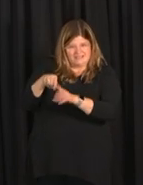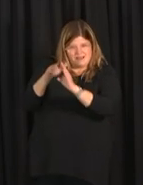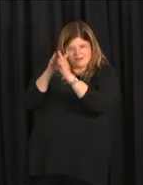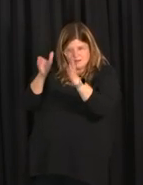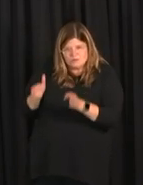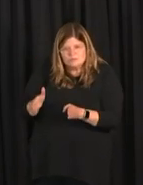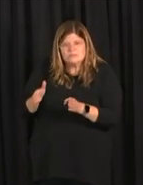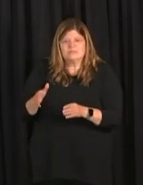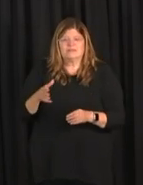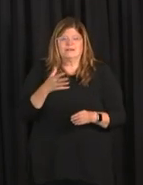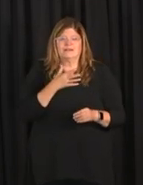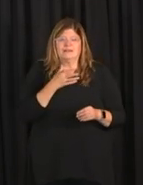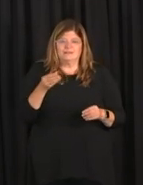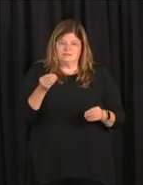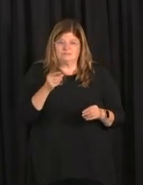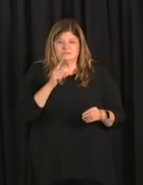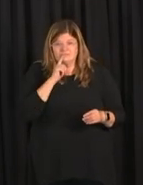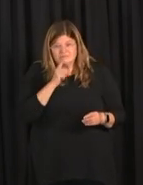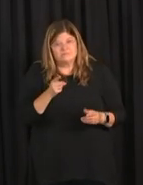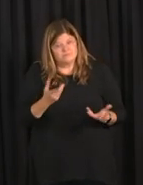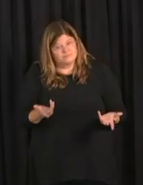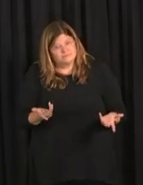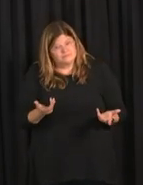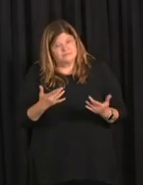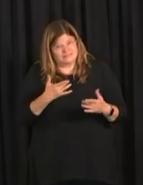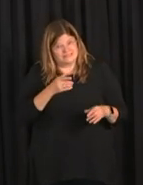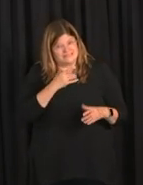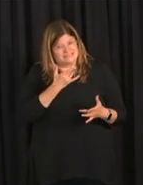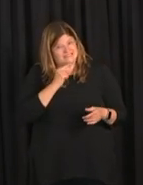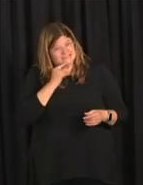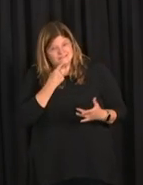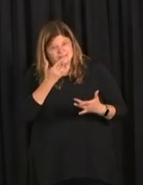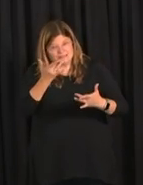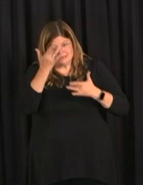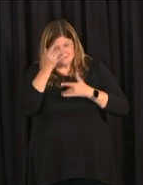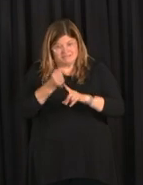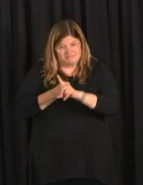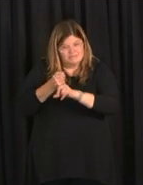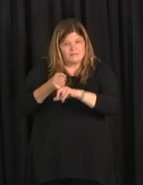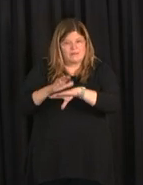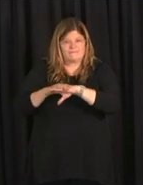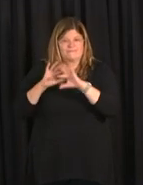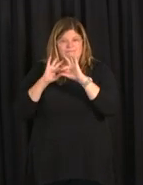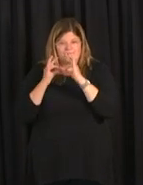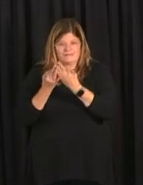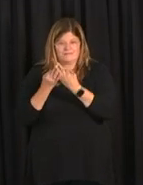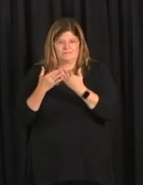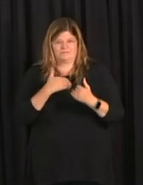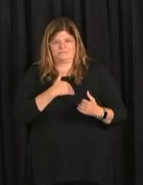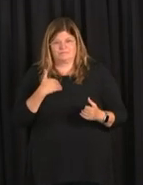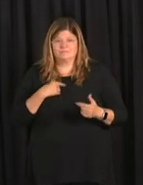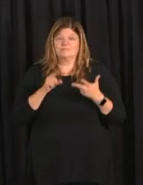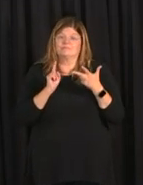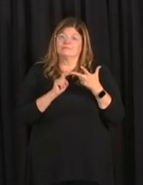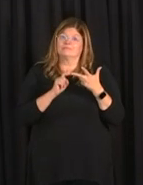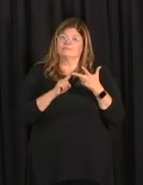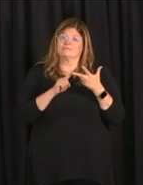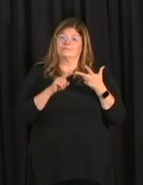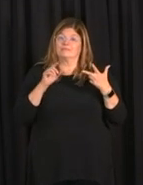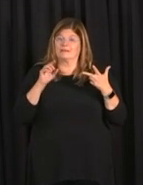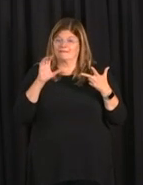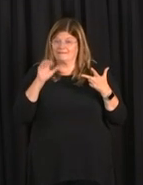and risked the likelihood of severe illness for a loved one. The third case study